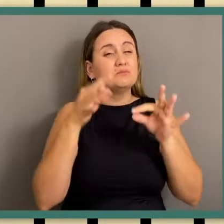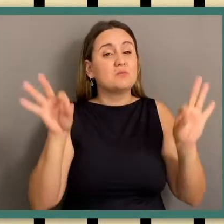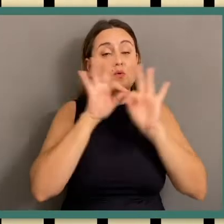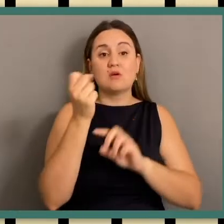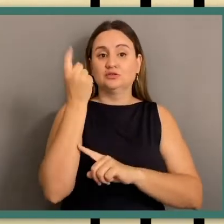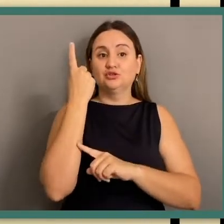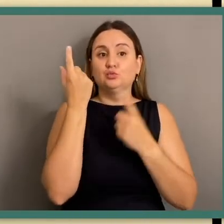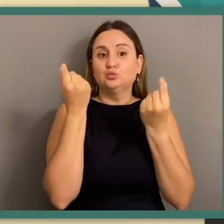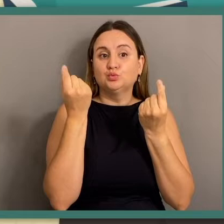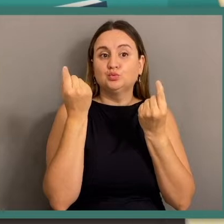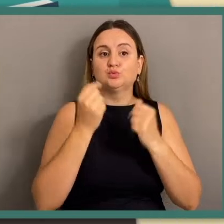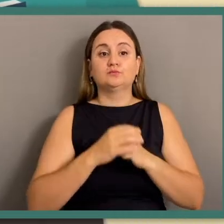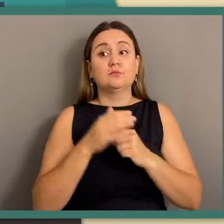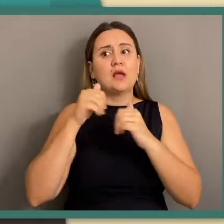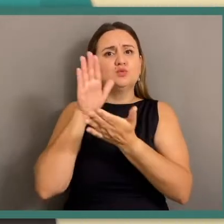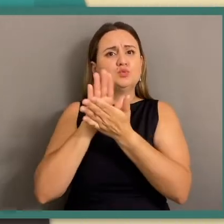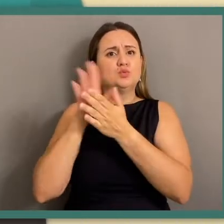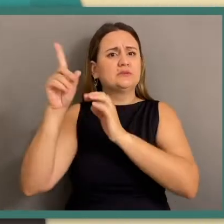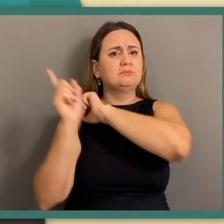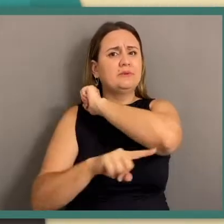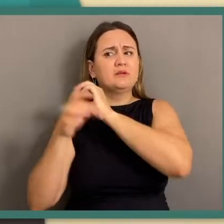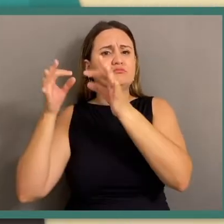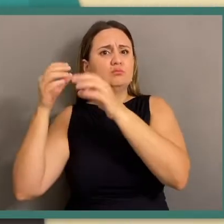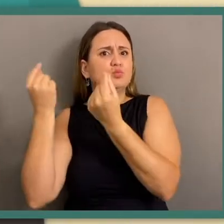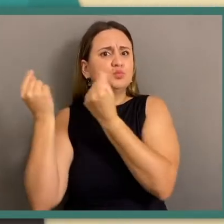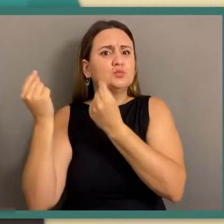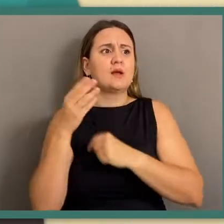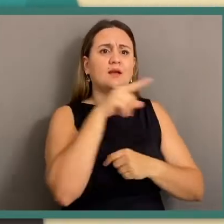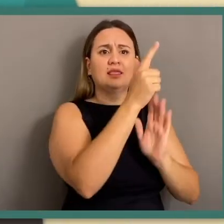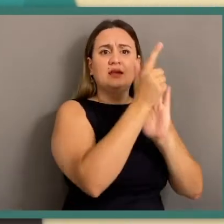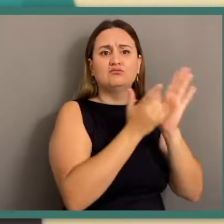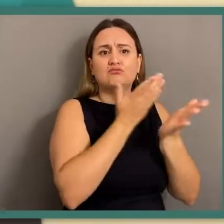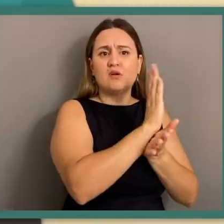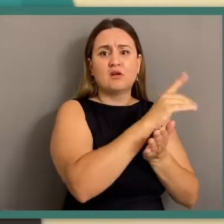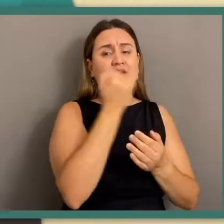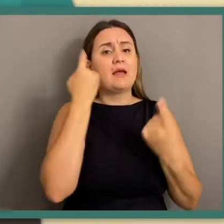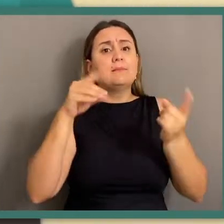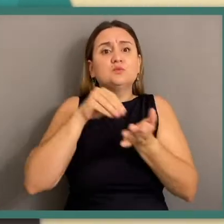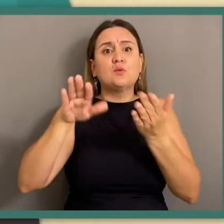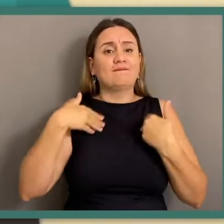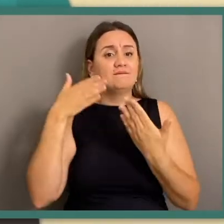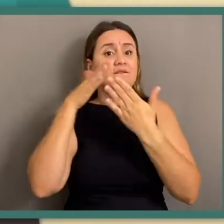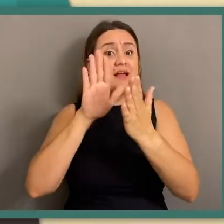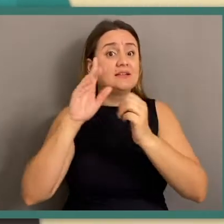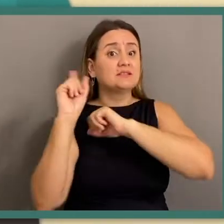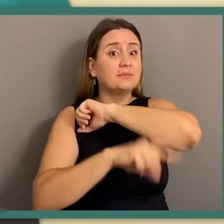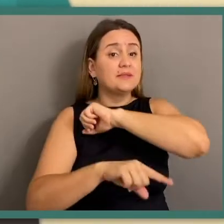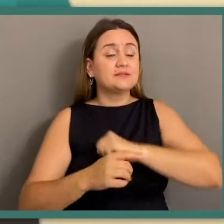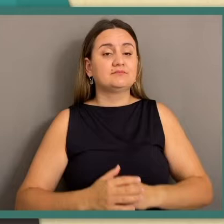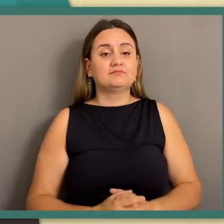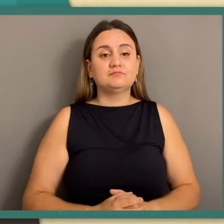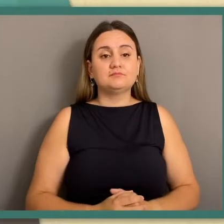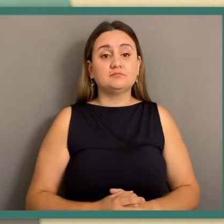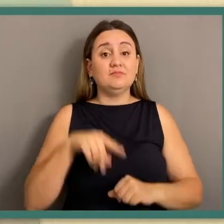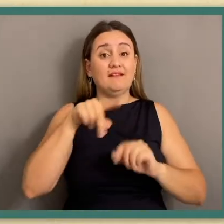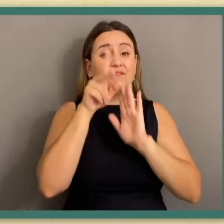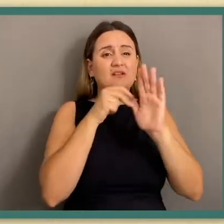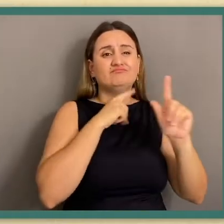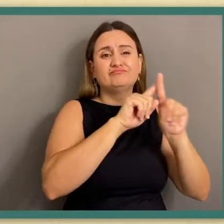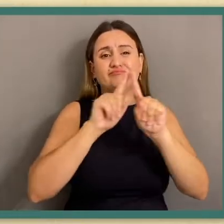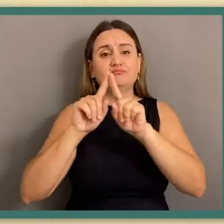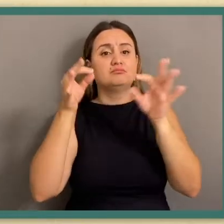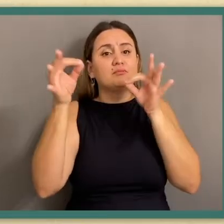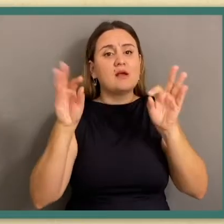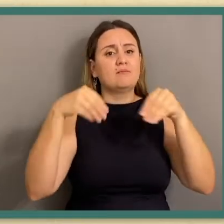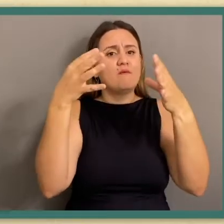of those risks, it is important to understand how school discipline works and the legal rights students have when facing discipline. This